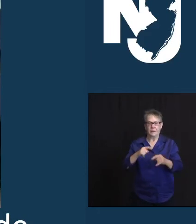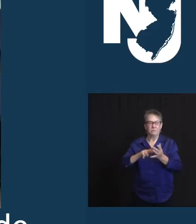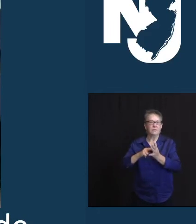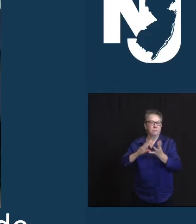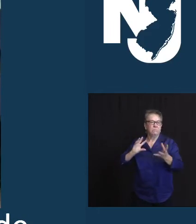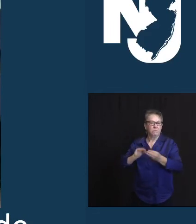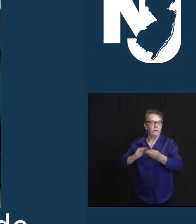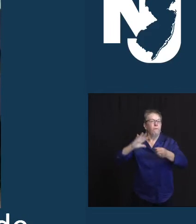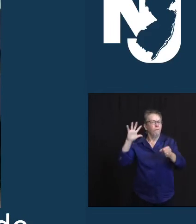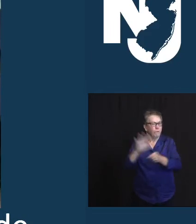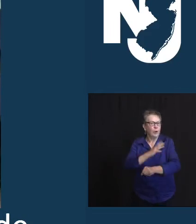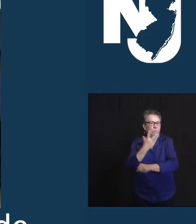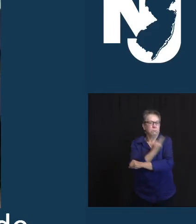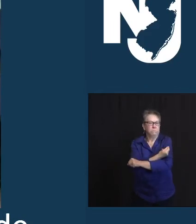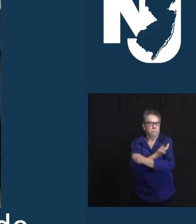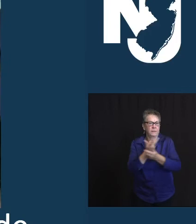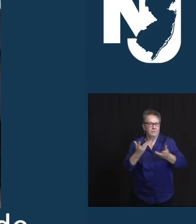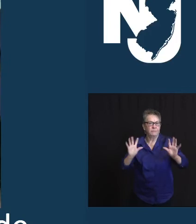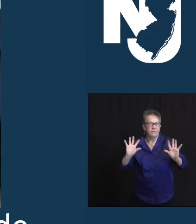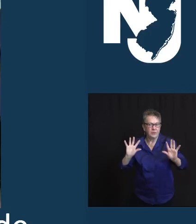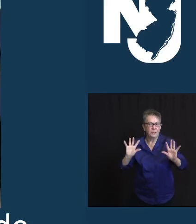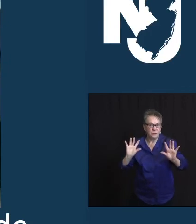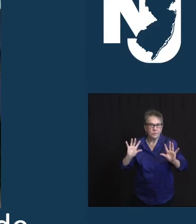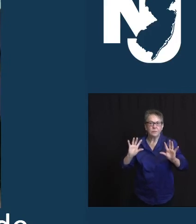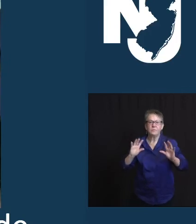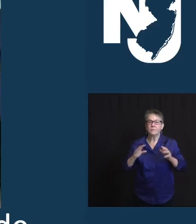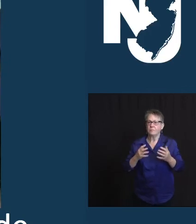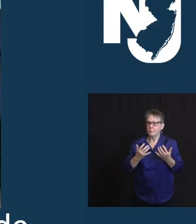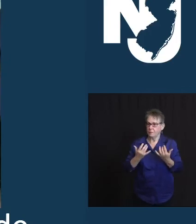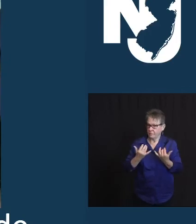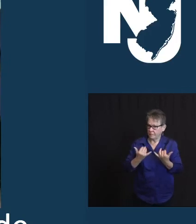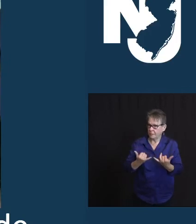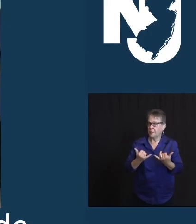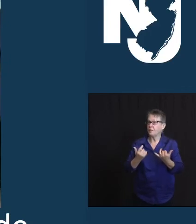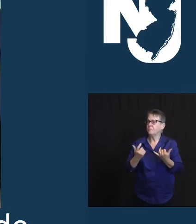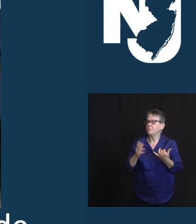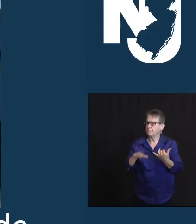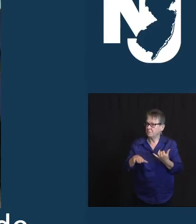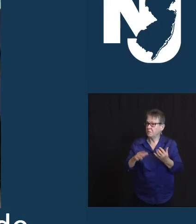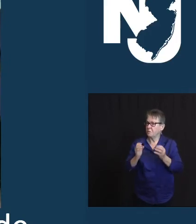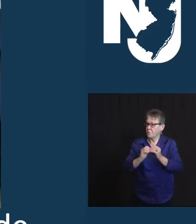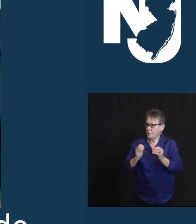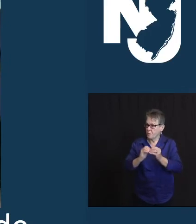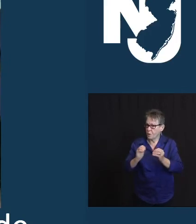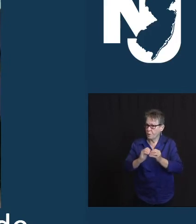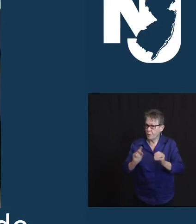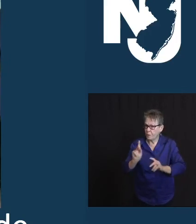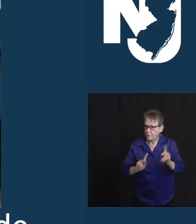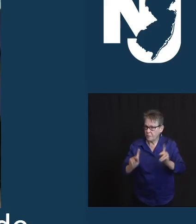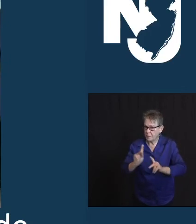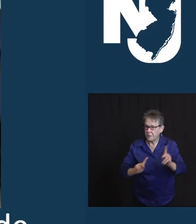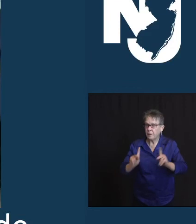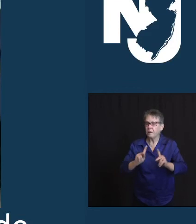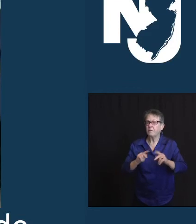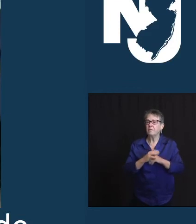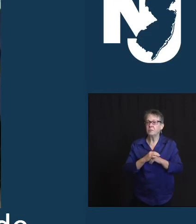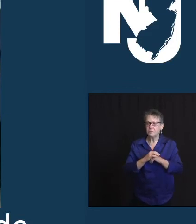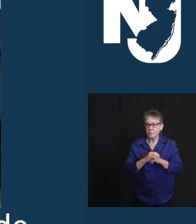This Wednesday and each Wednesday to come, I think until further notice, we'll be joined at the table by Dr. Eddie